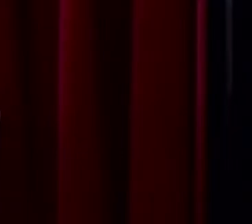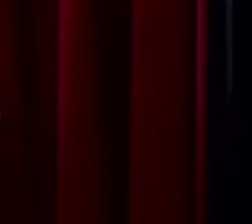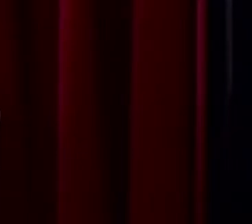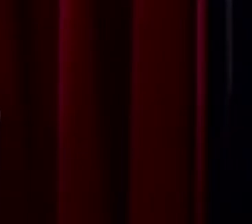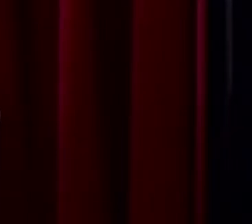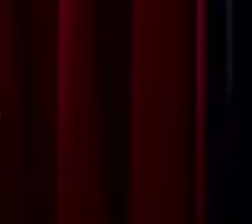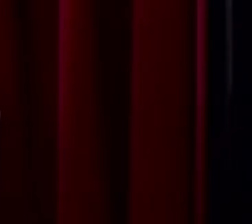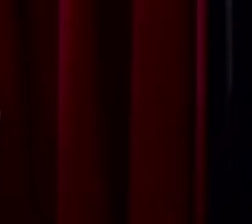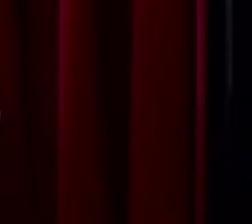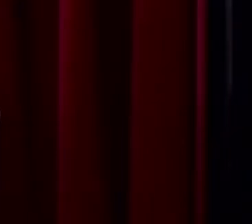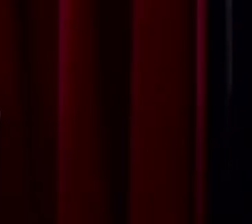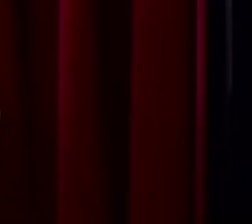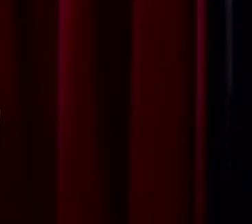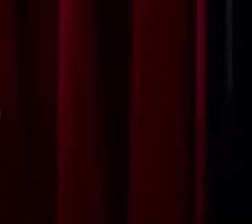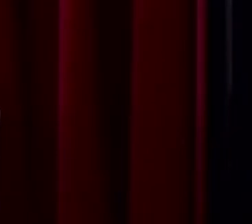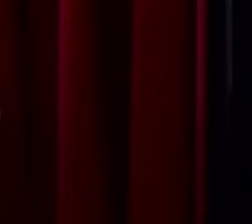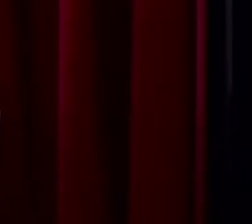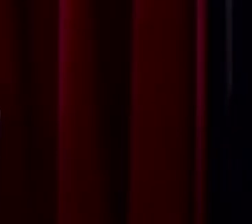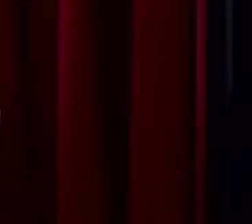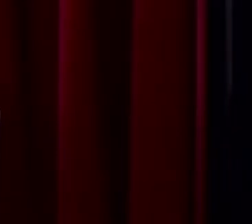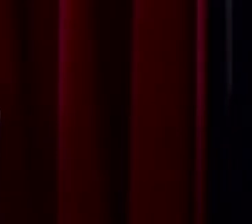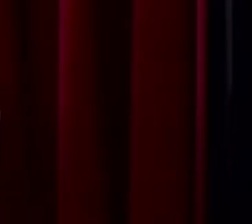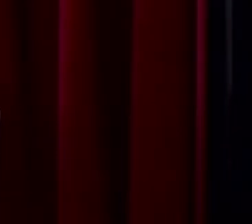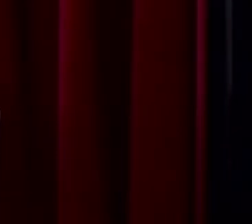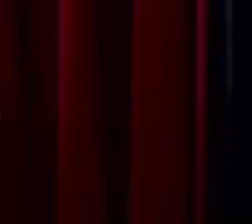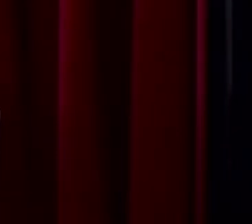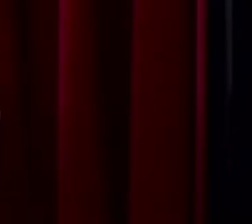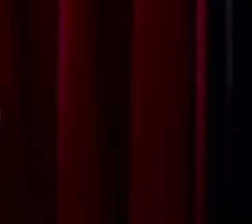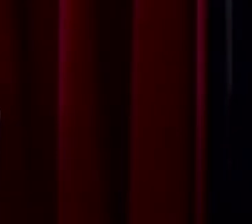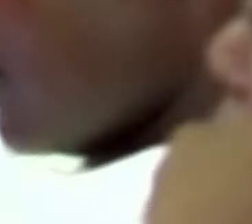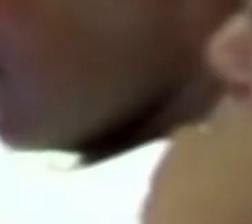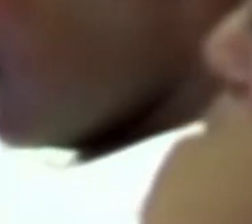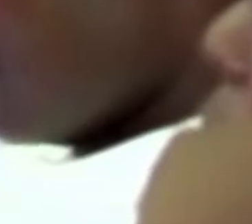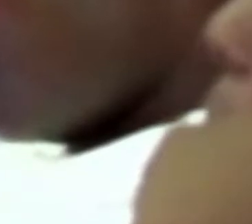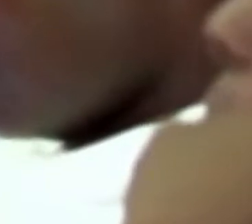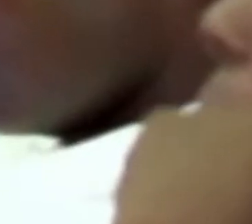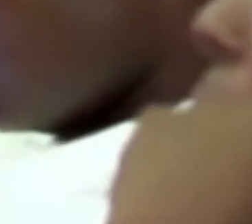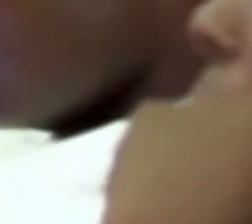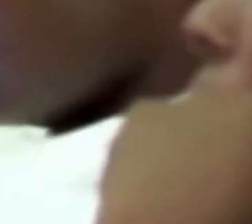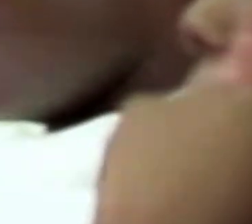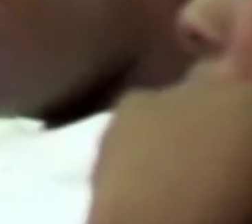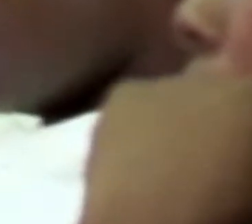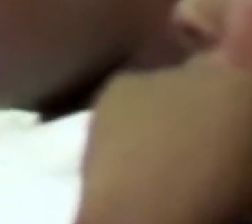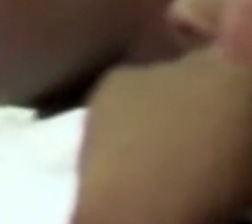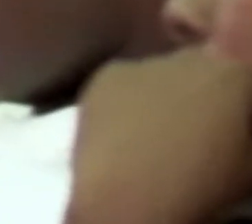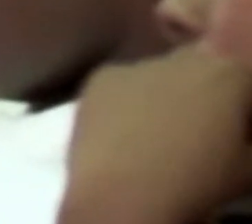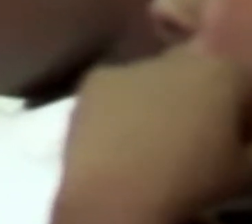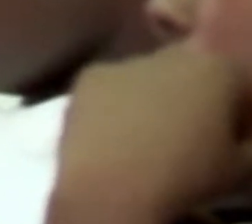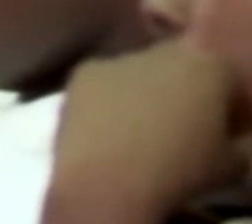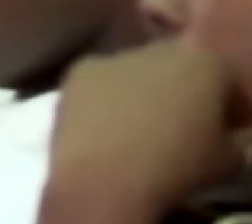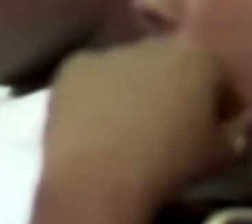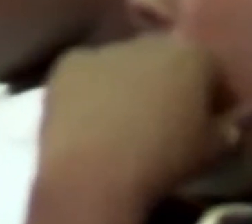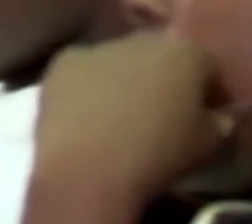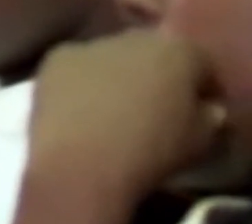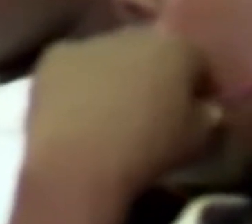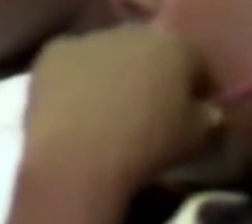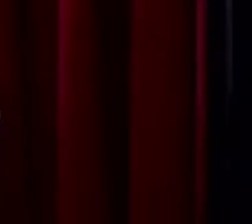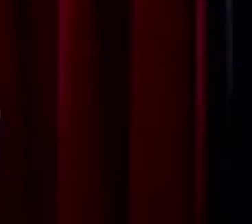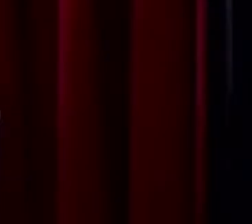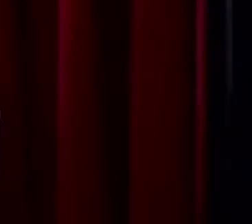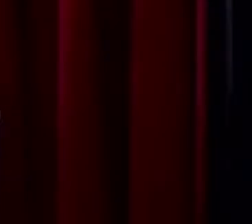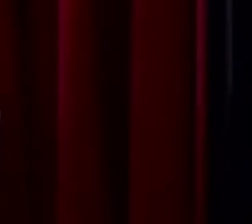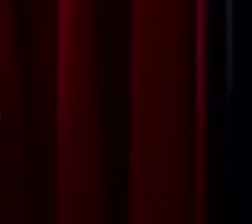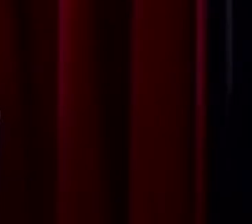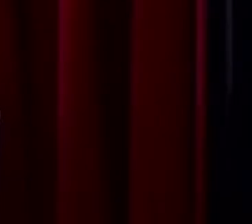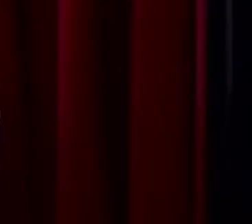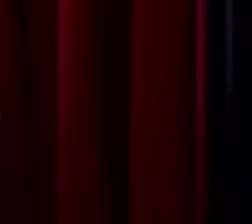point, Madam, I would like to say that we have in our midst 50 professional assistants from